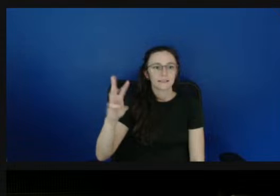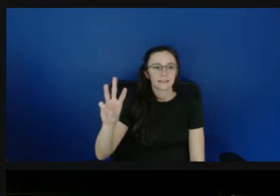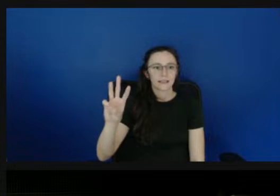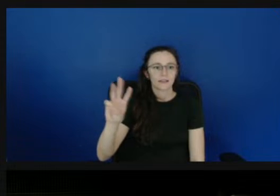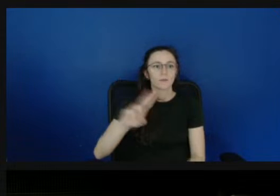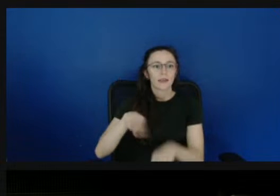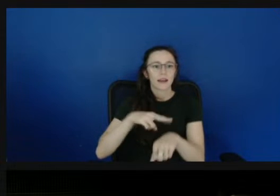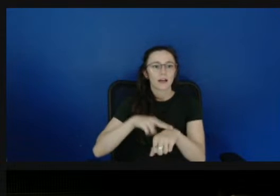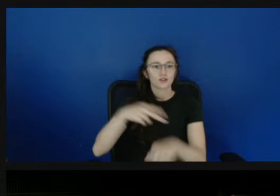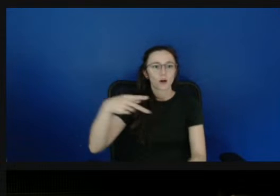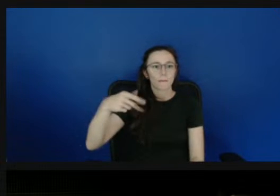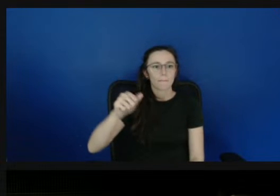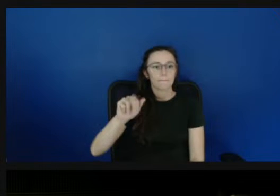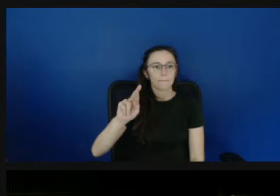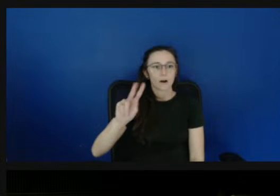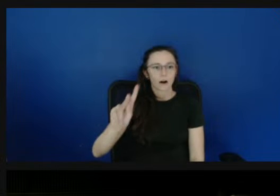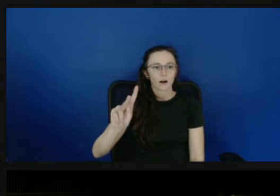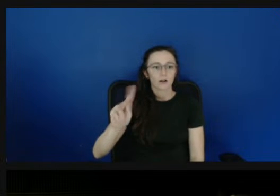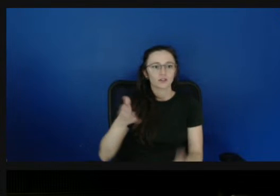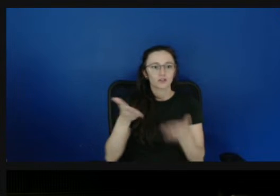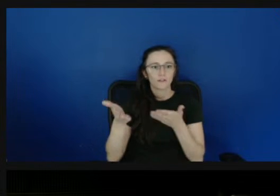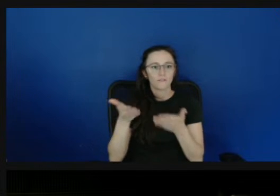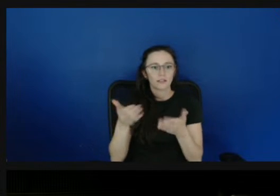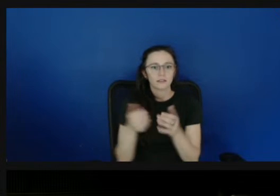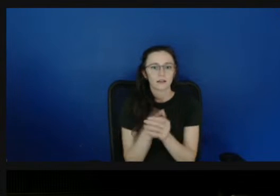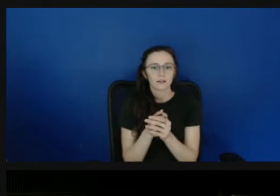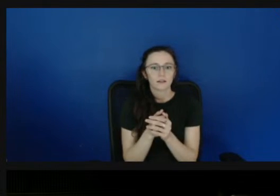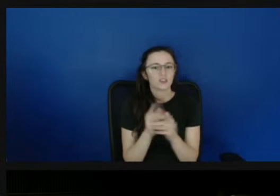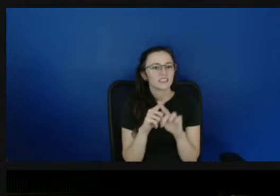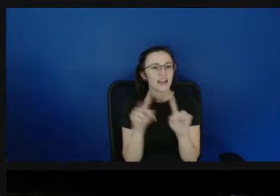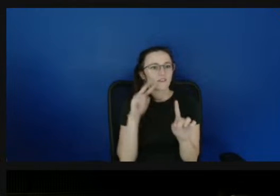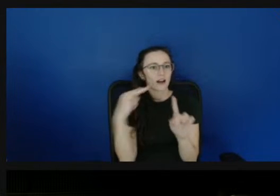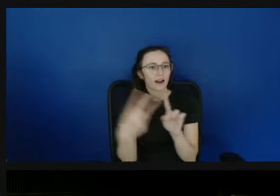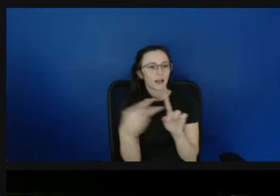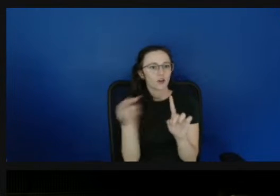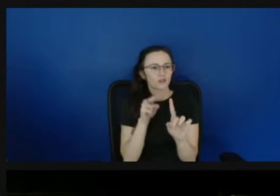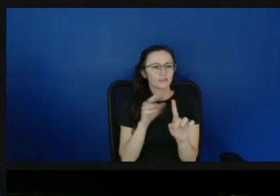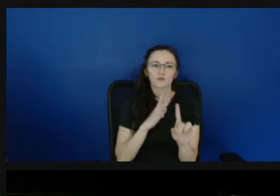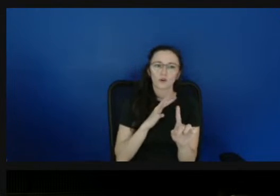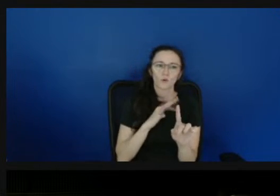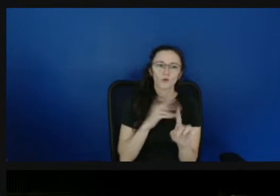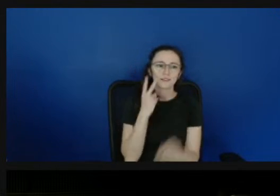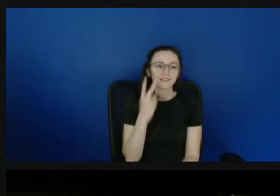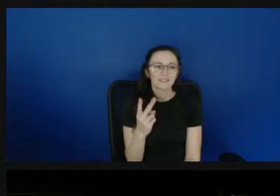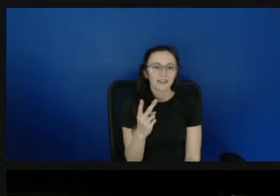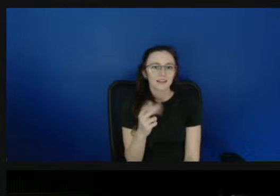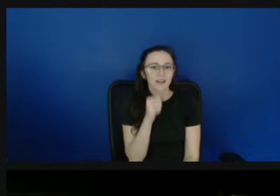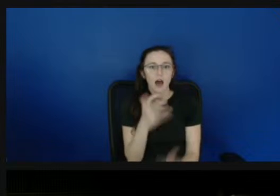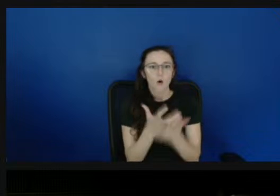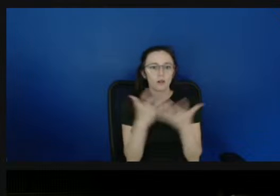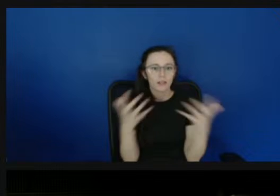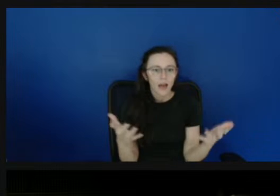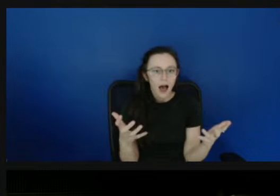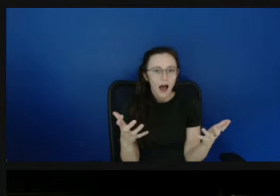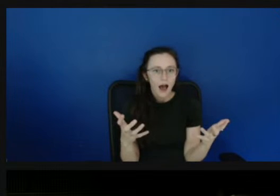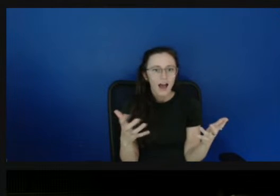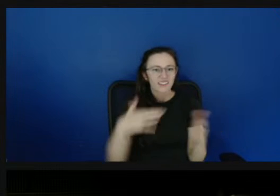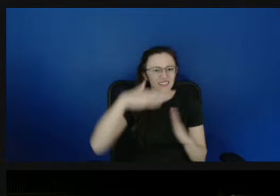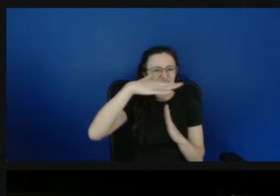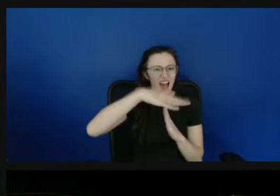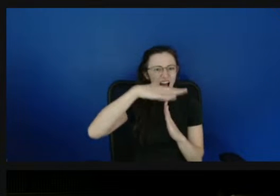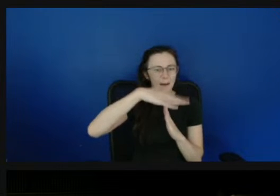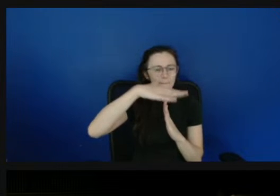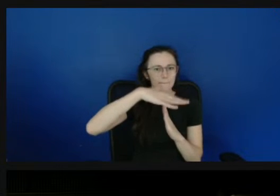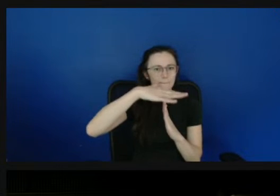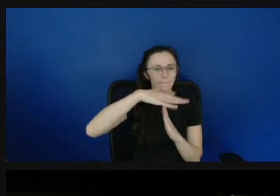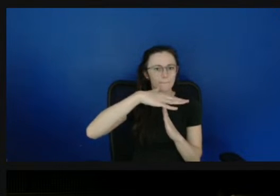Service. Different angles a little bit here, but see this one, pretty cool to see. There was not a whole lot before. You're seeing the top of the cloud right here as an